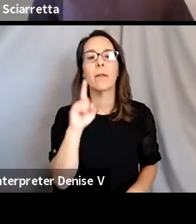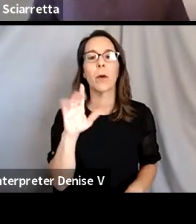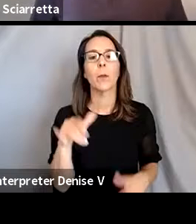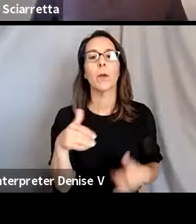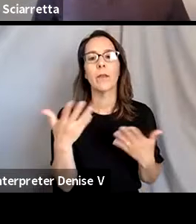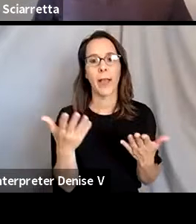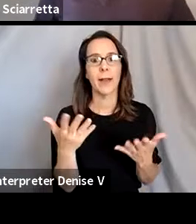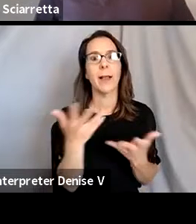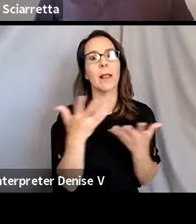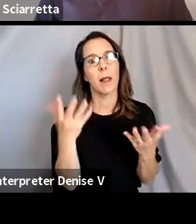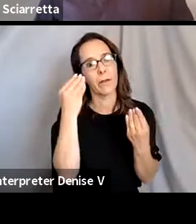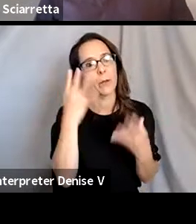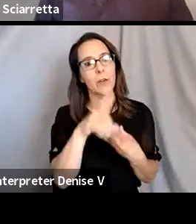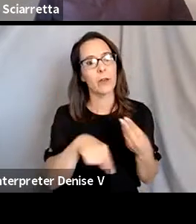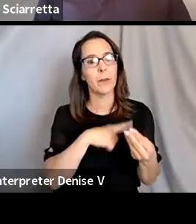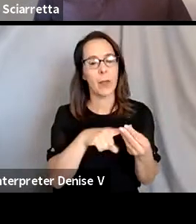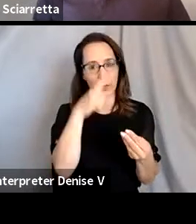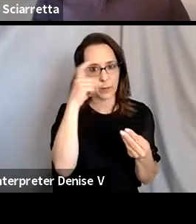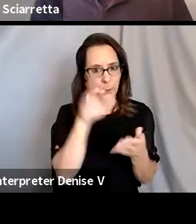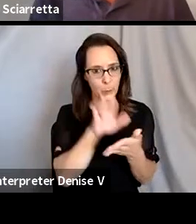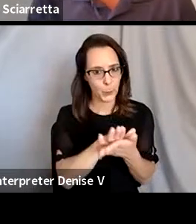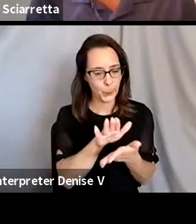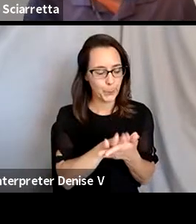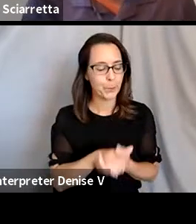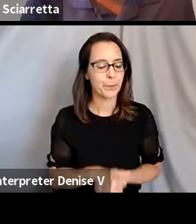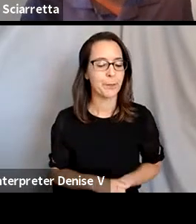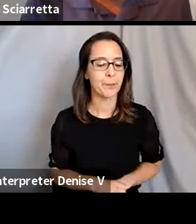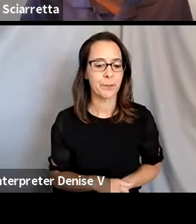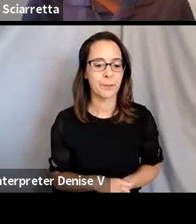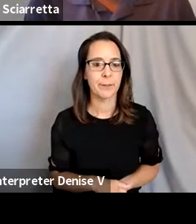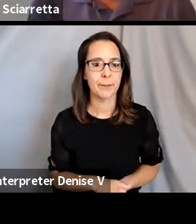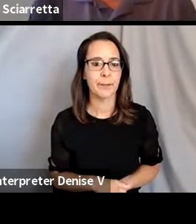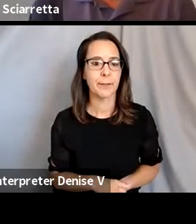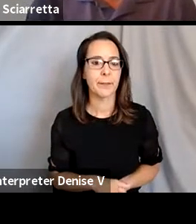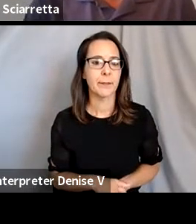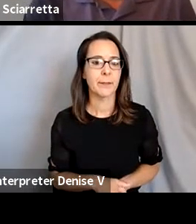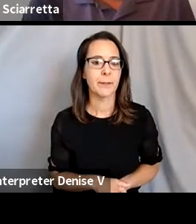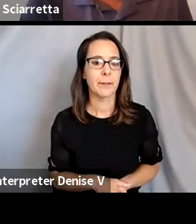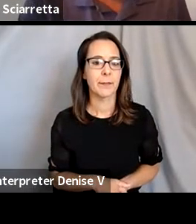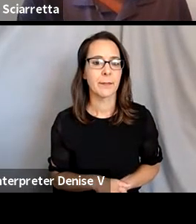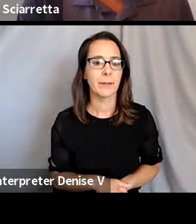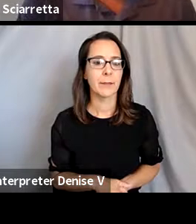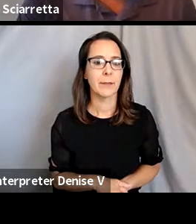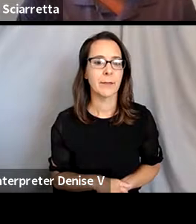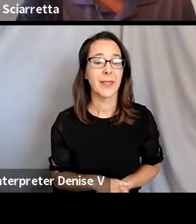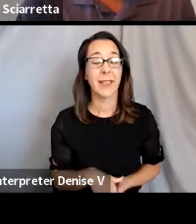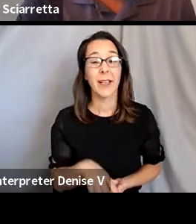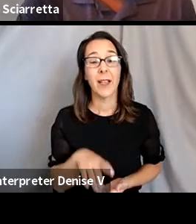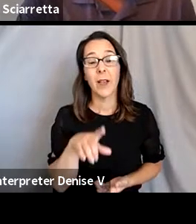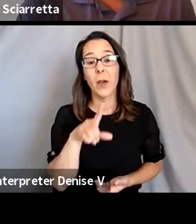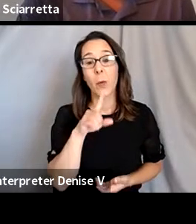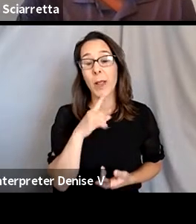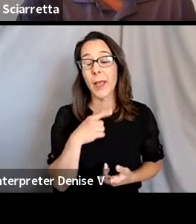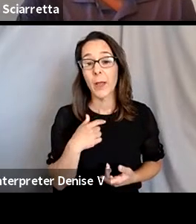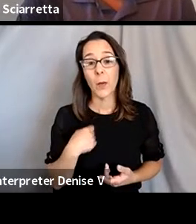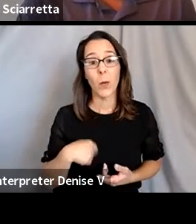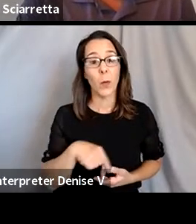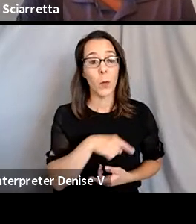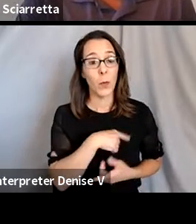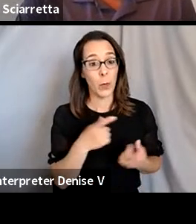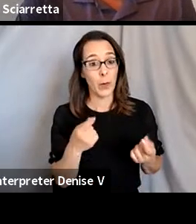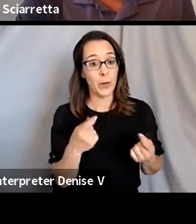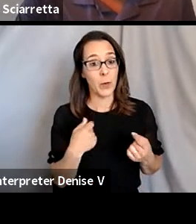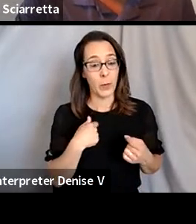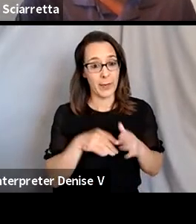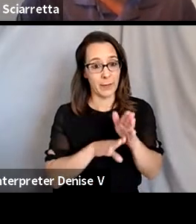piece about what our summer school is going to look like. You know, a lot of what we're doing, it's kind of like you develop 2 plans